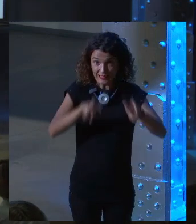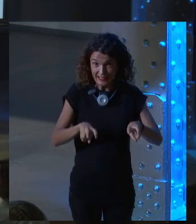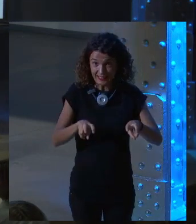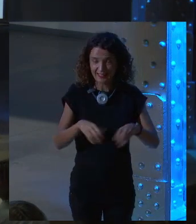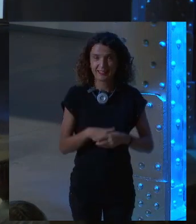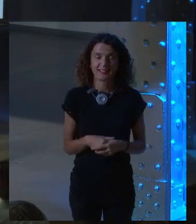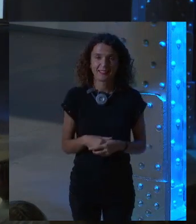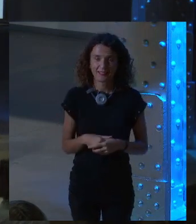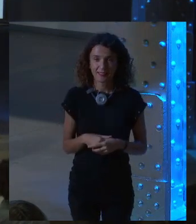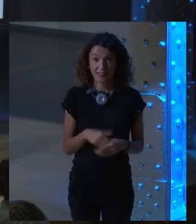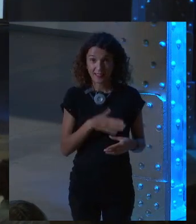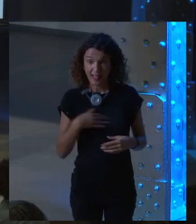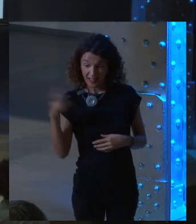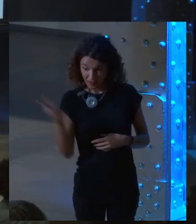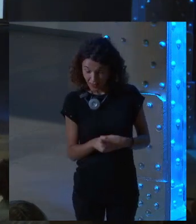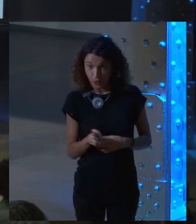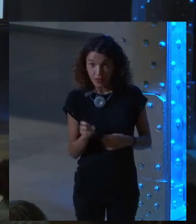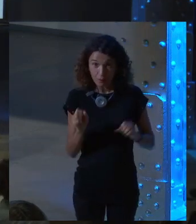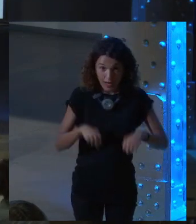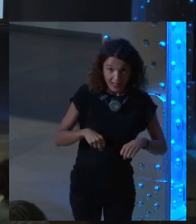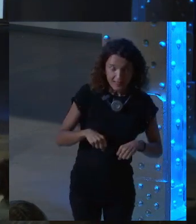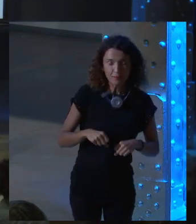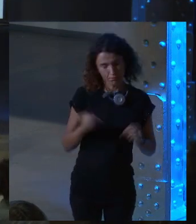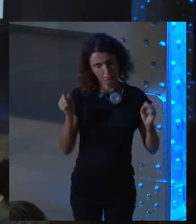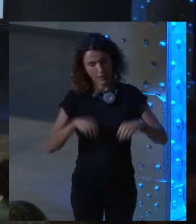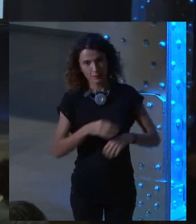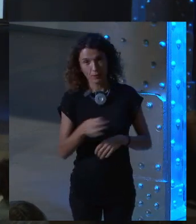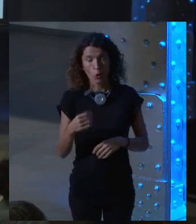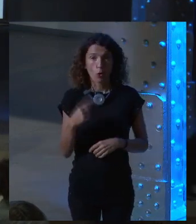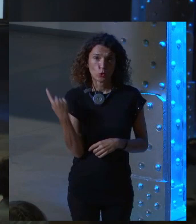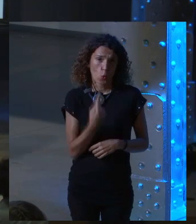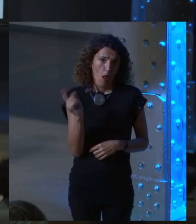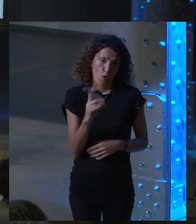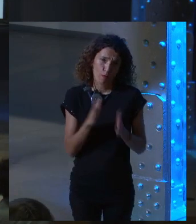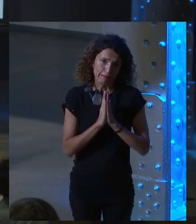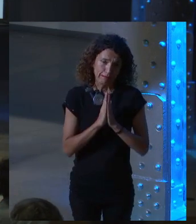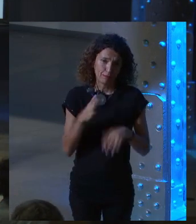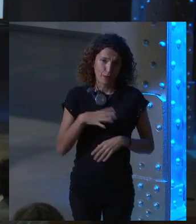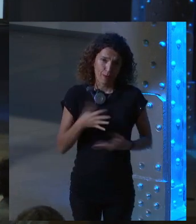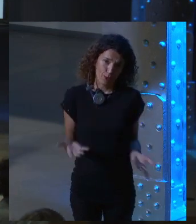That's all. Shall I come back? Yeah, please. Don't leave me alone here.